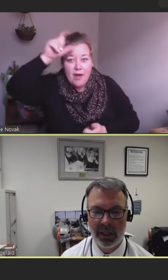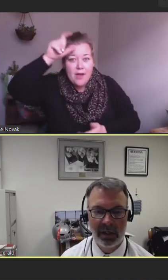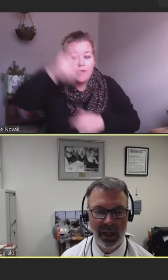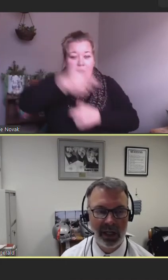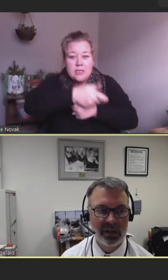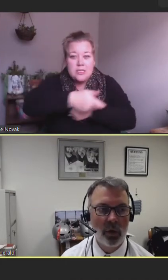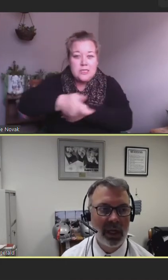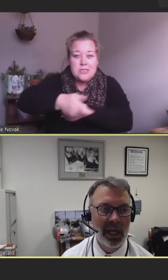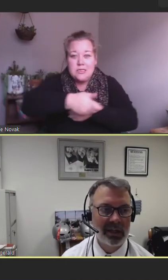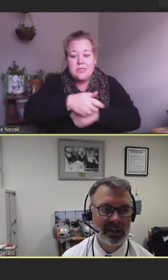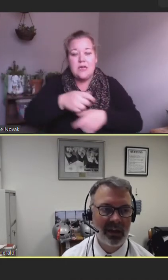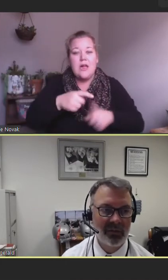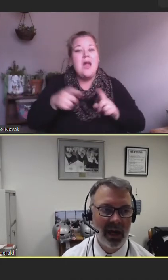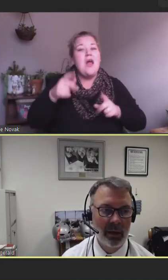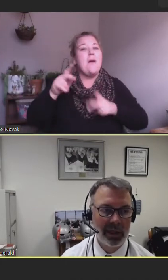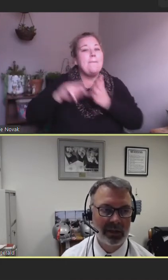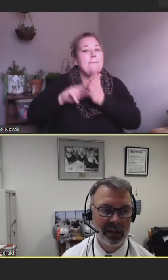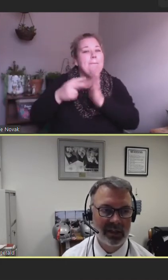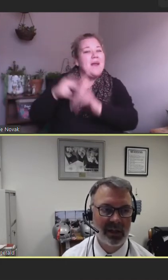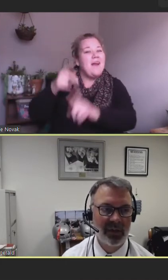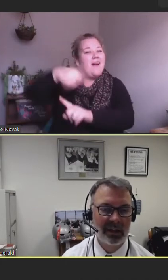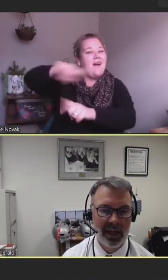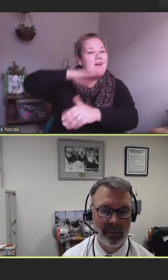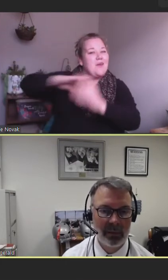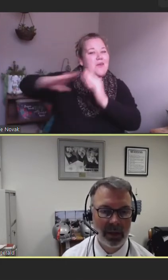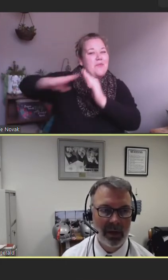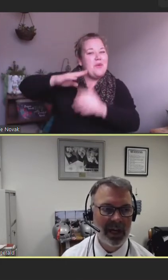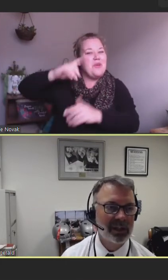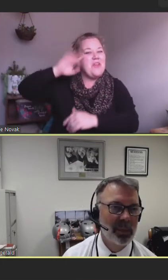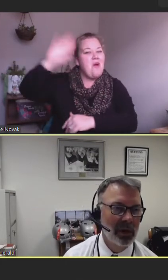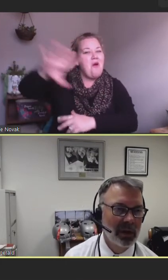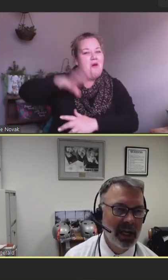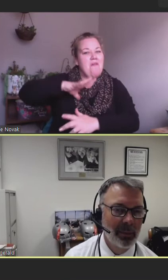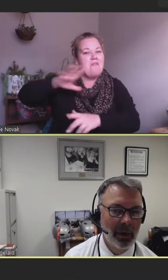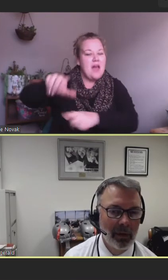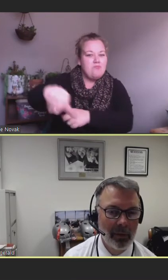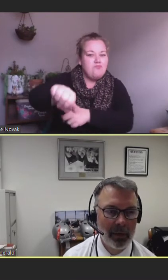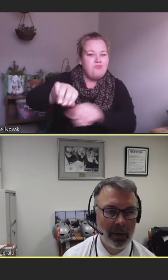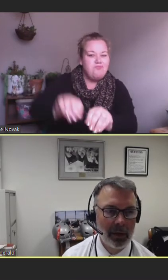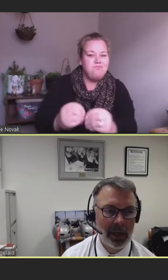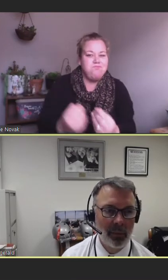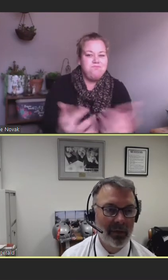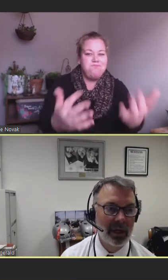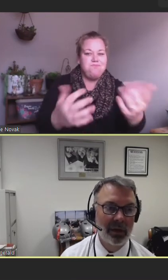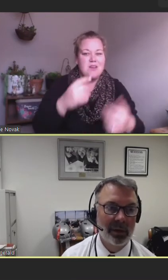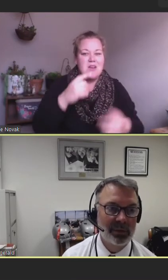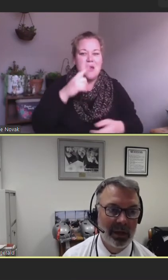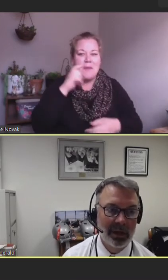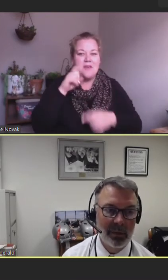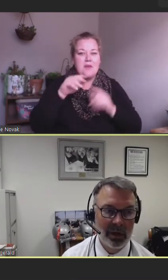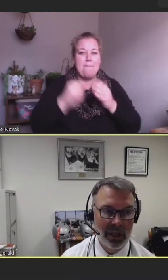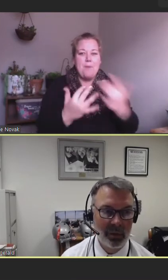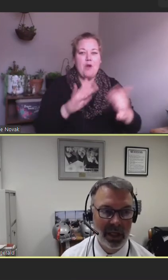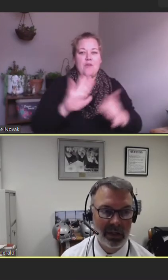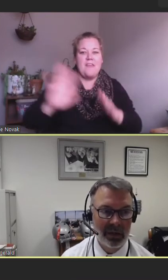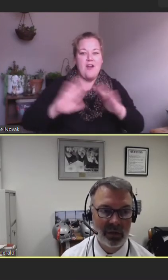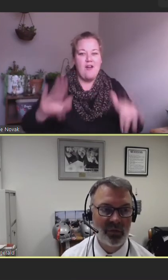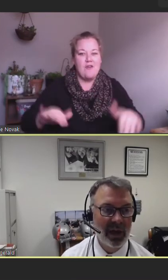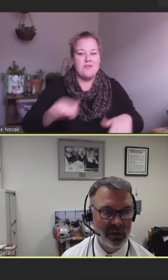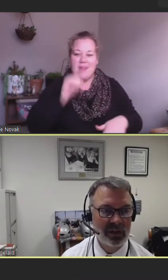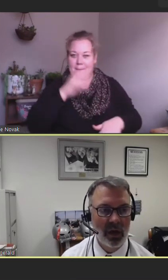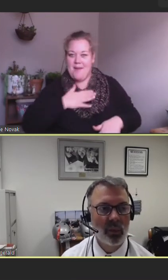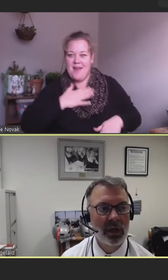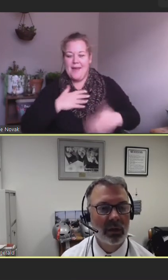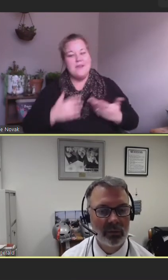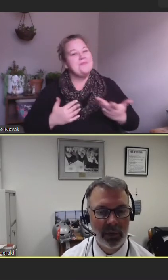community think it's okay to set a fire because it doesn't affect them. It might just burn their neighbor. We have another subset of the community who thinks that those